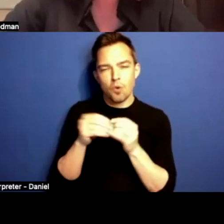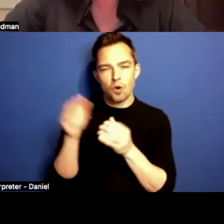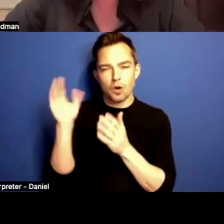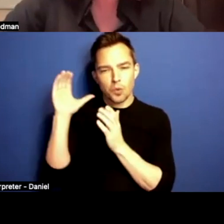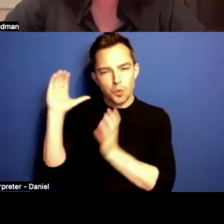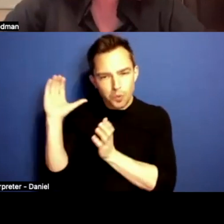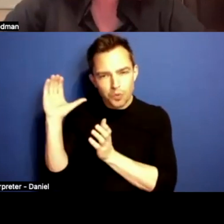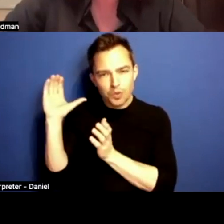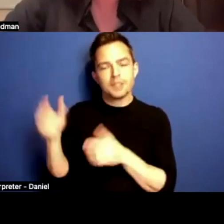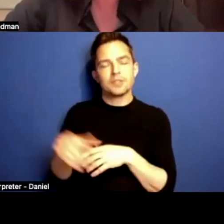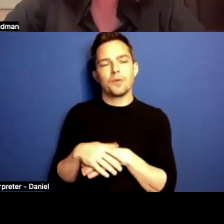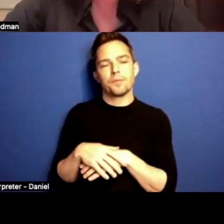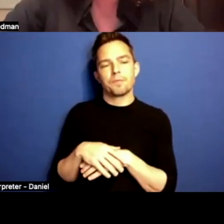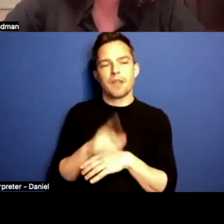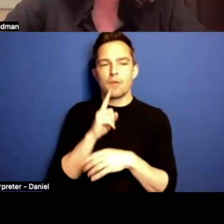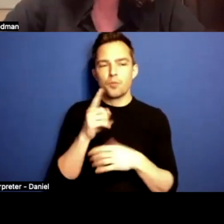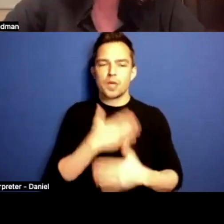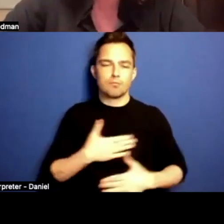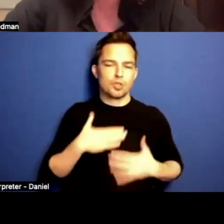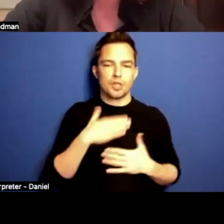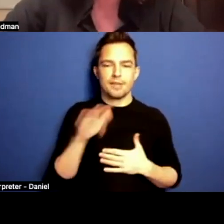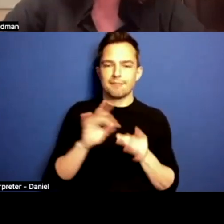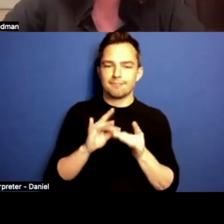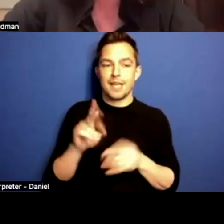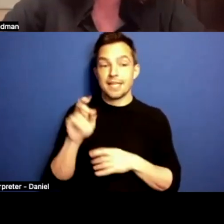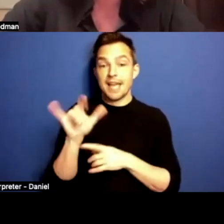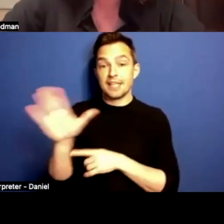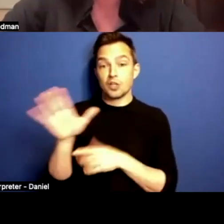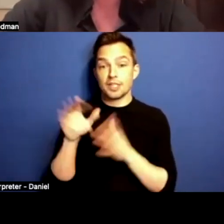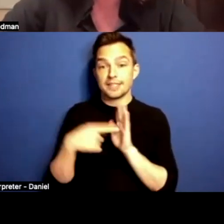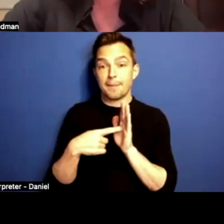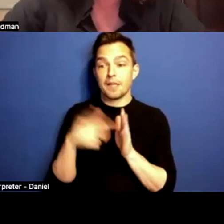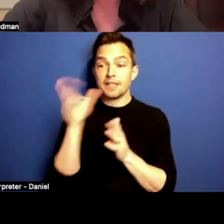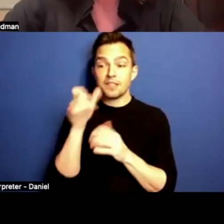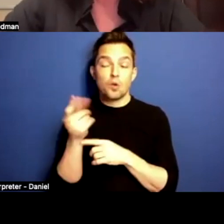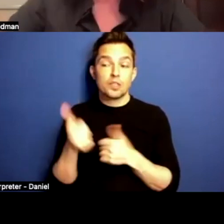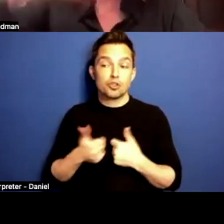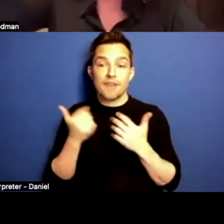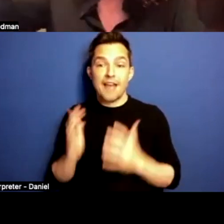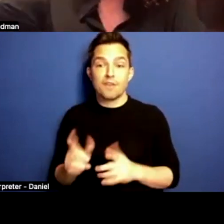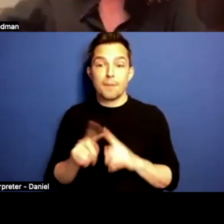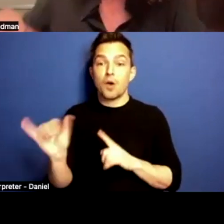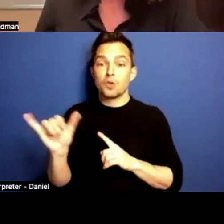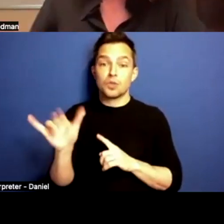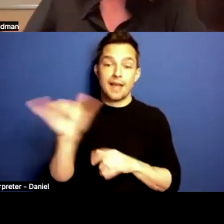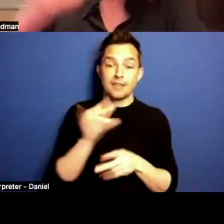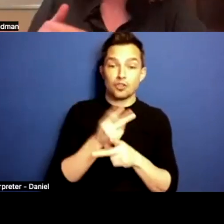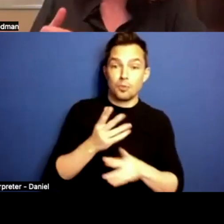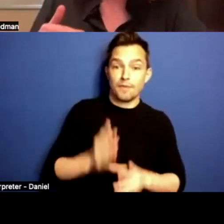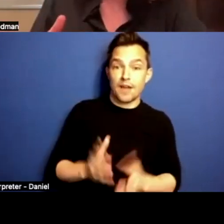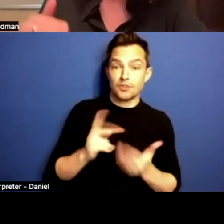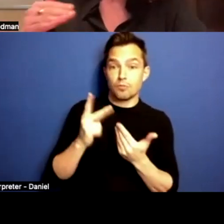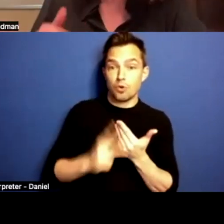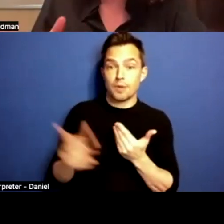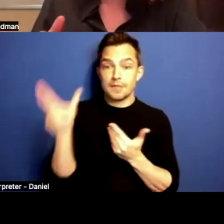much appreciate that. And then Kelly's example of listening, not only to survivors, but as supervisors and programs,